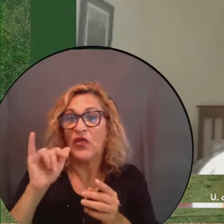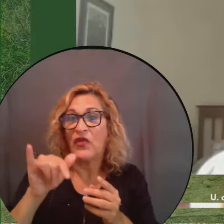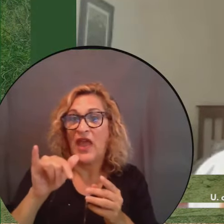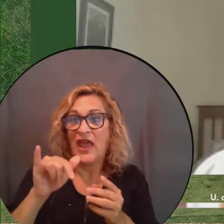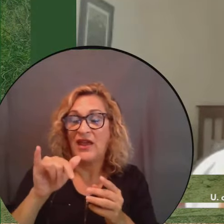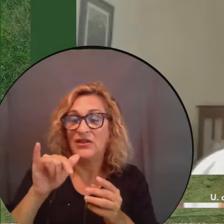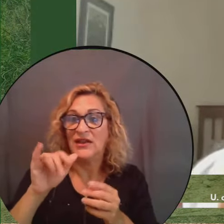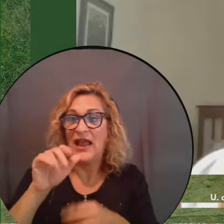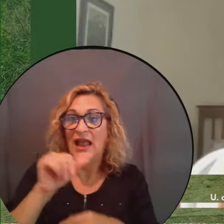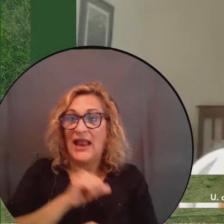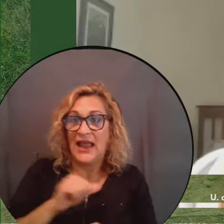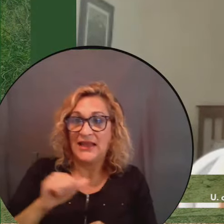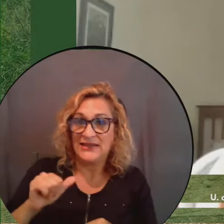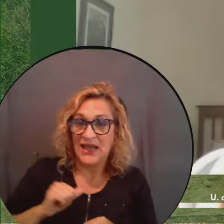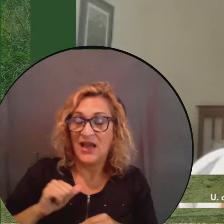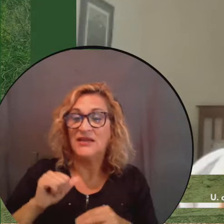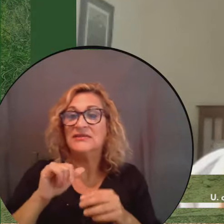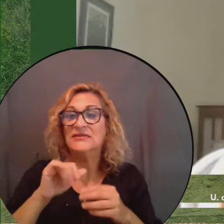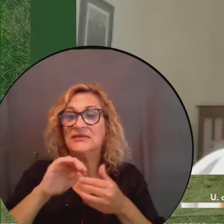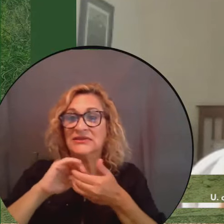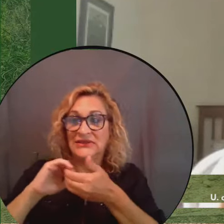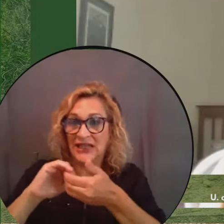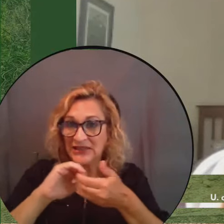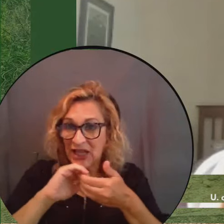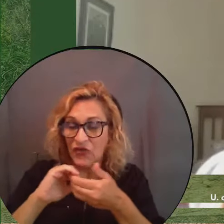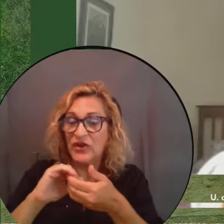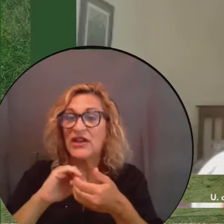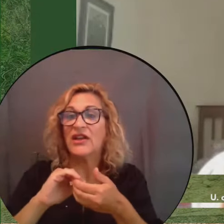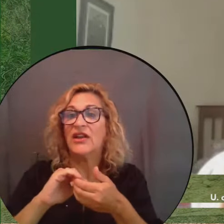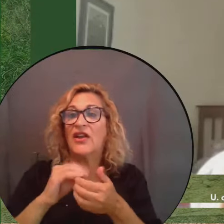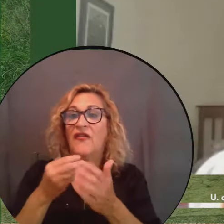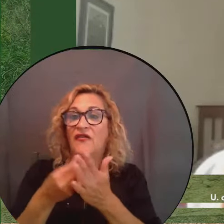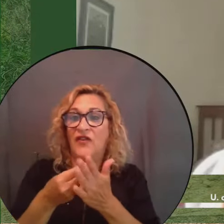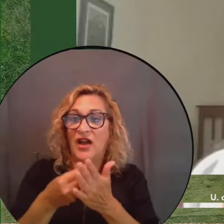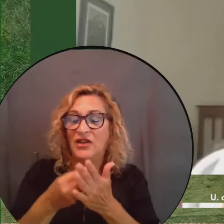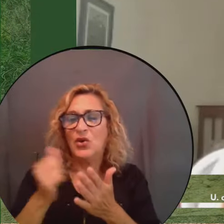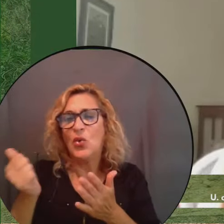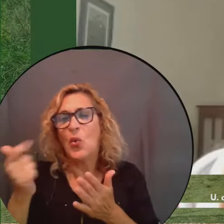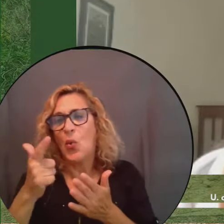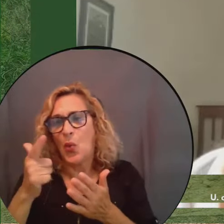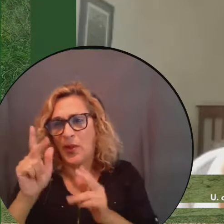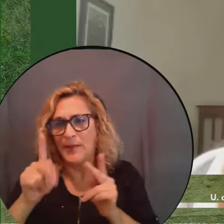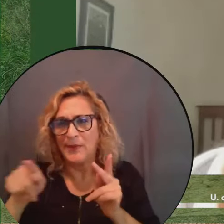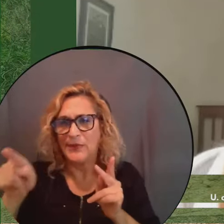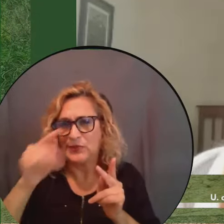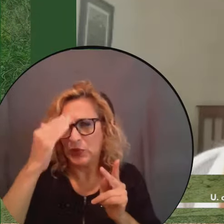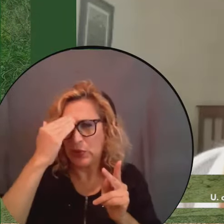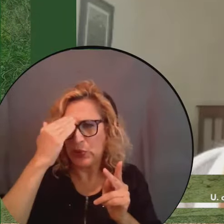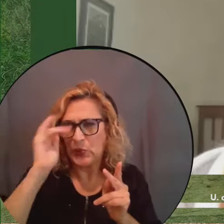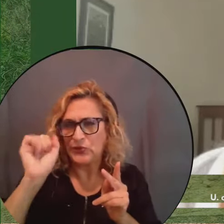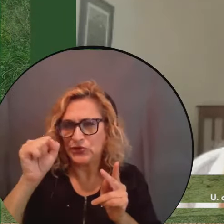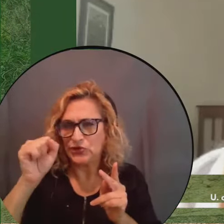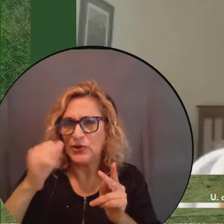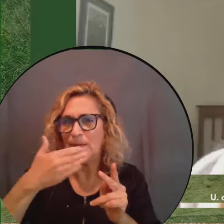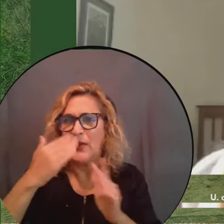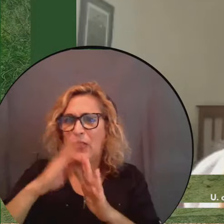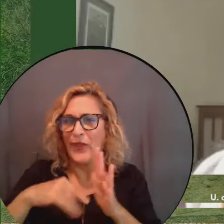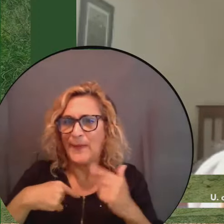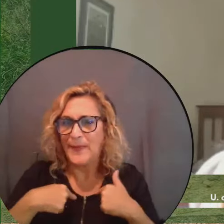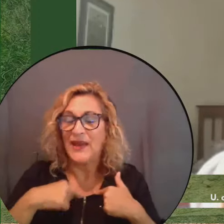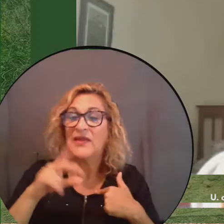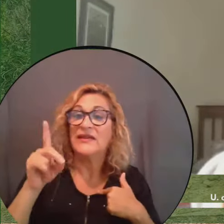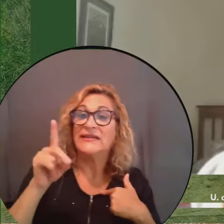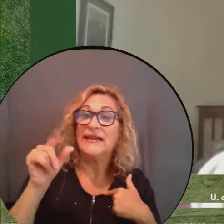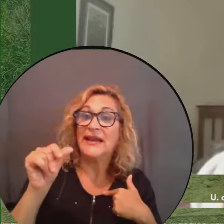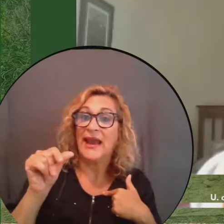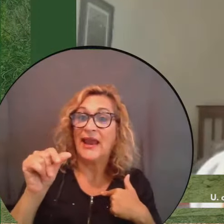all of the preliminary hearings and bond hearings, and Kamau will know this better than me, the attorney general or the district attorney